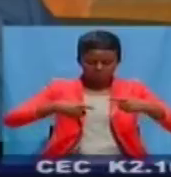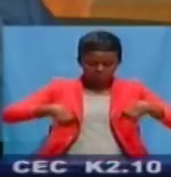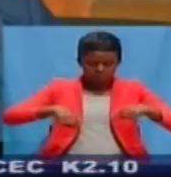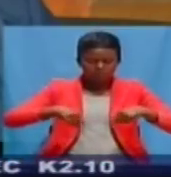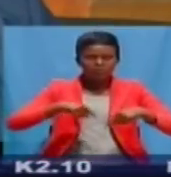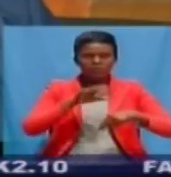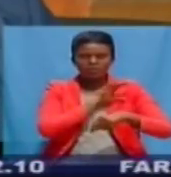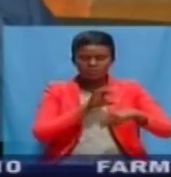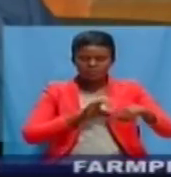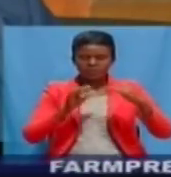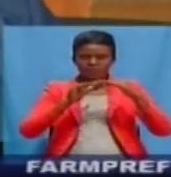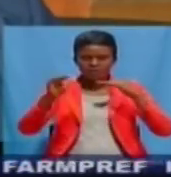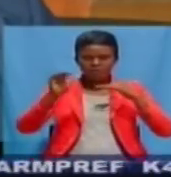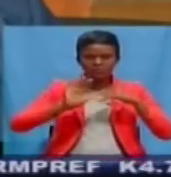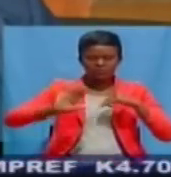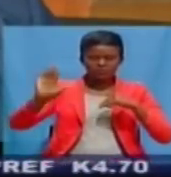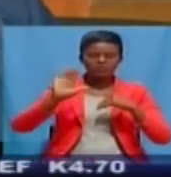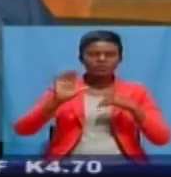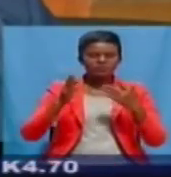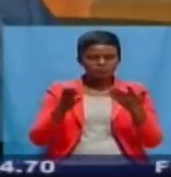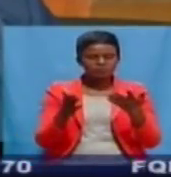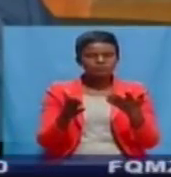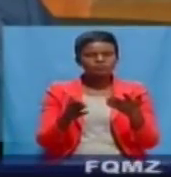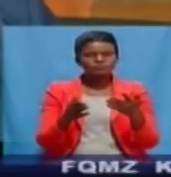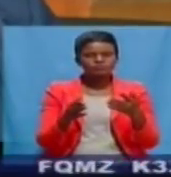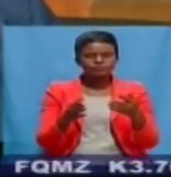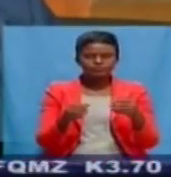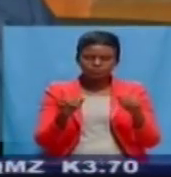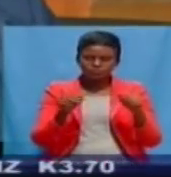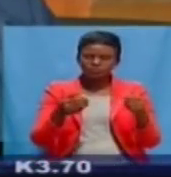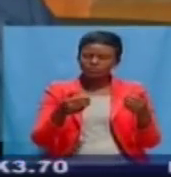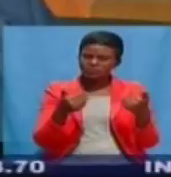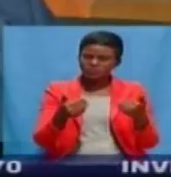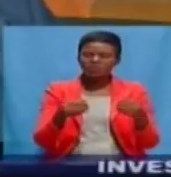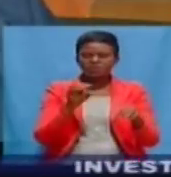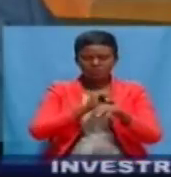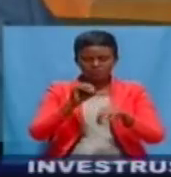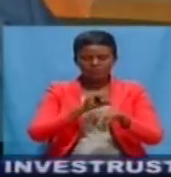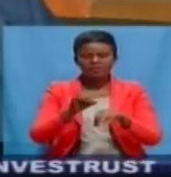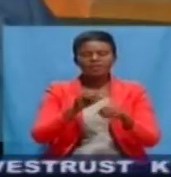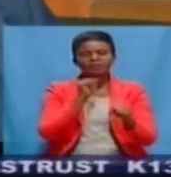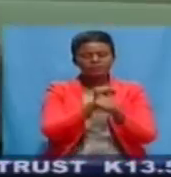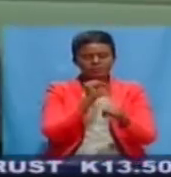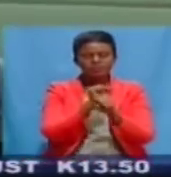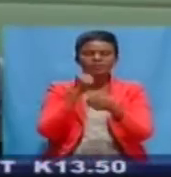contractors at that level of routine maintenance is such an opportunity where employment has been created.